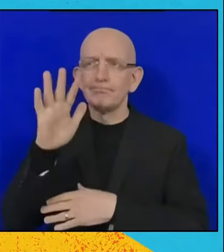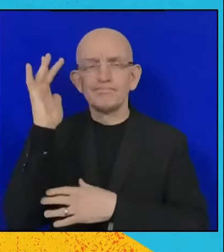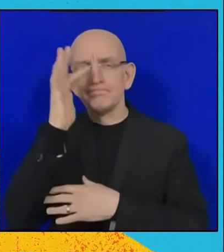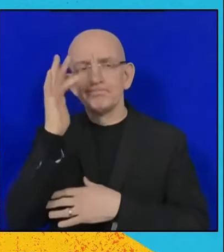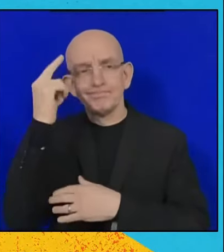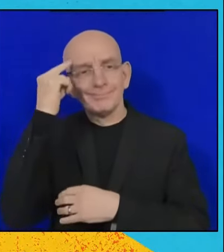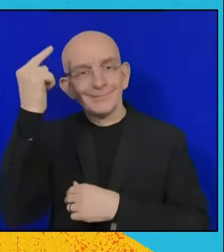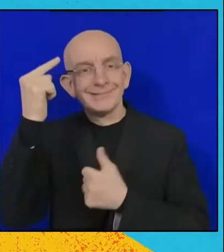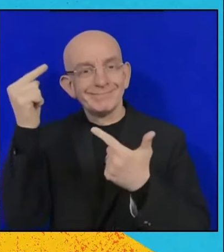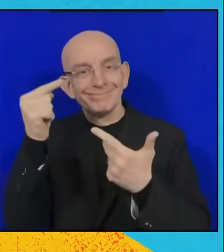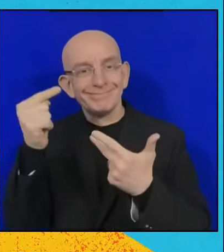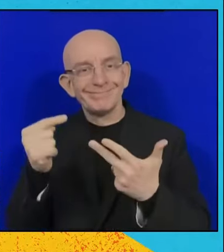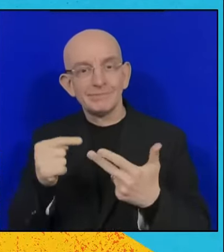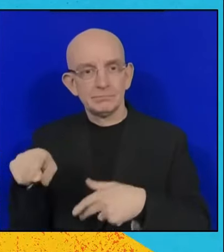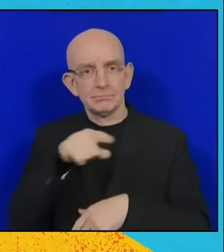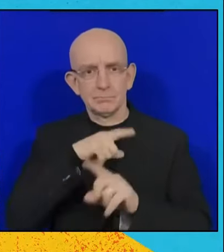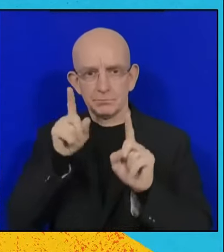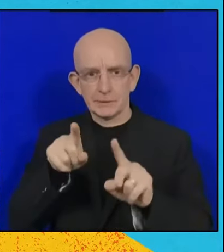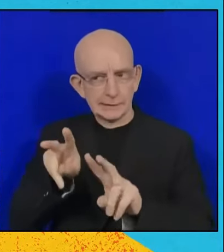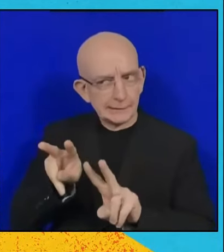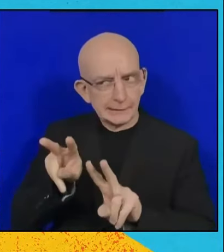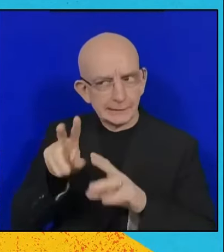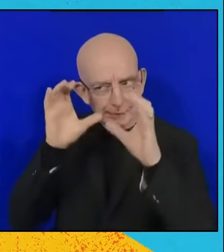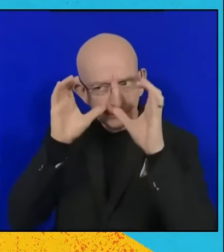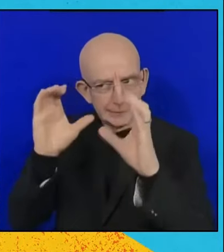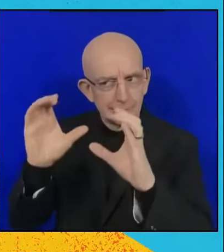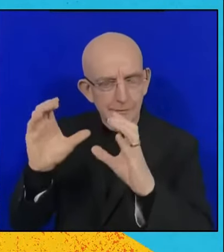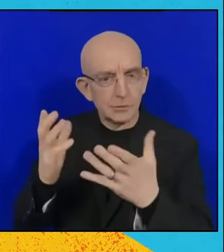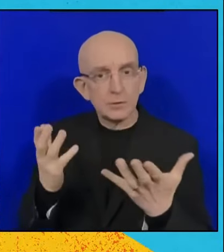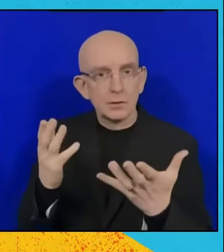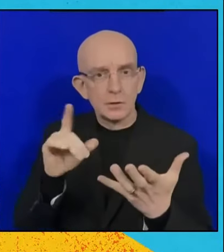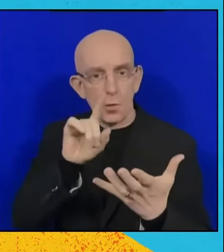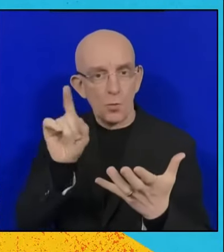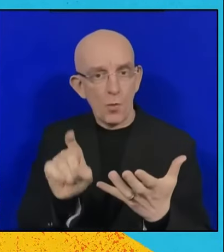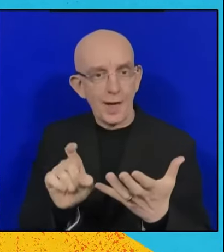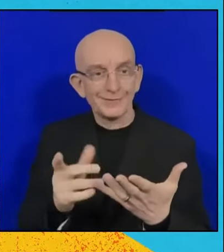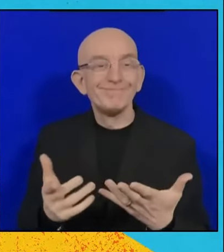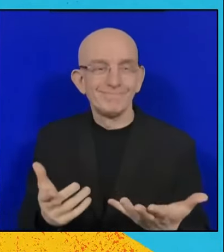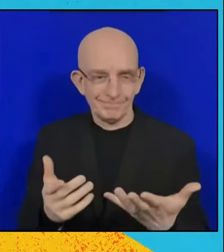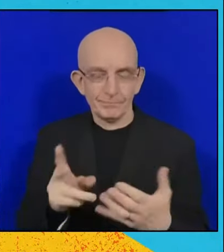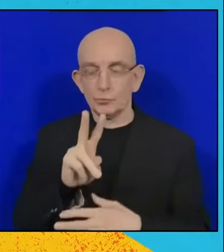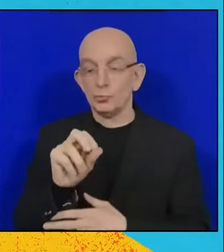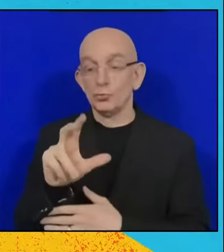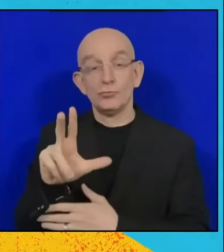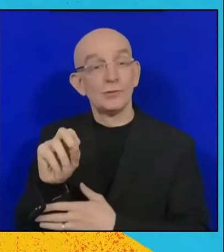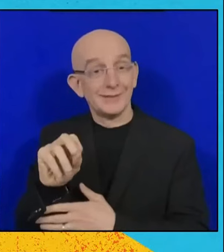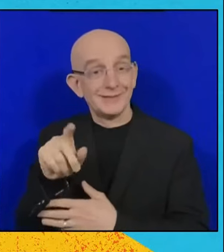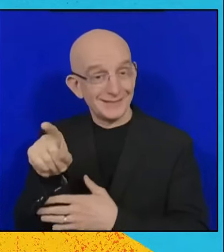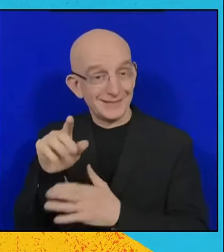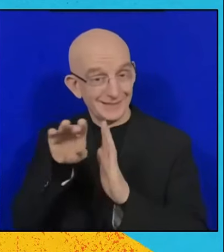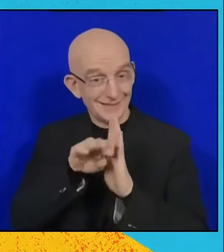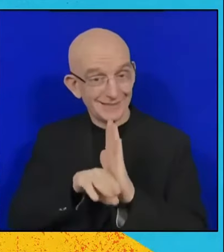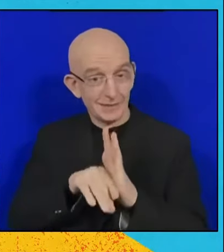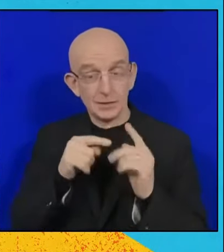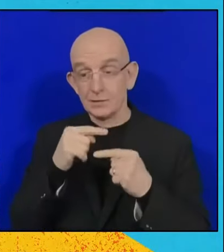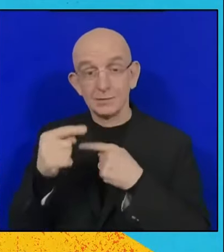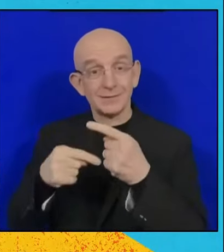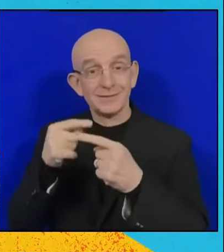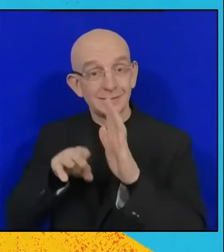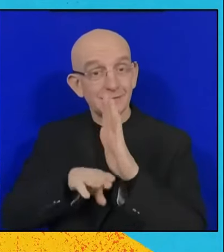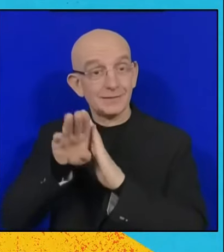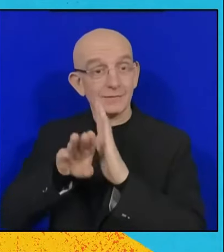is badly off track. This is a perfect opportunity to come up with some game-changing